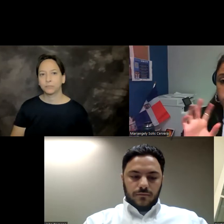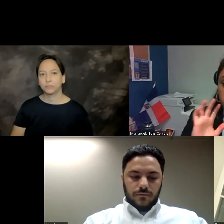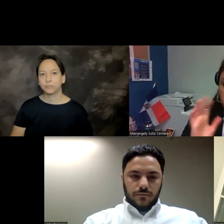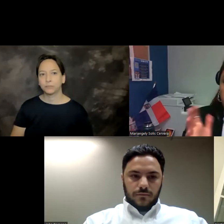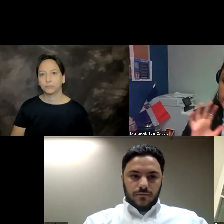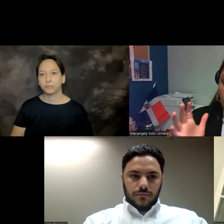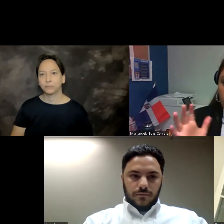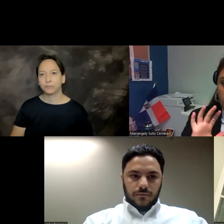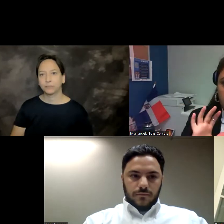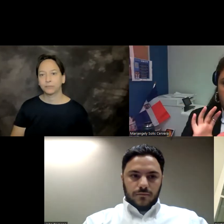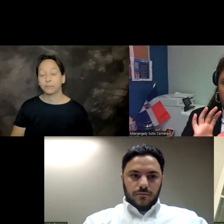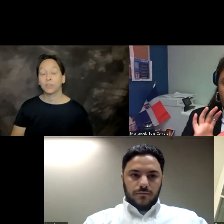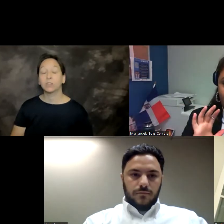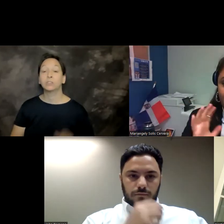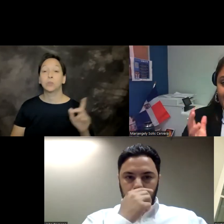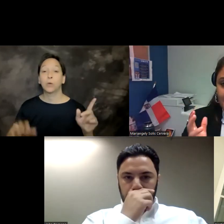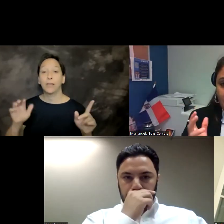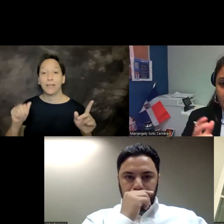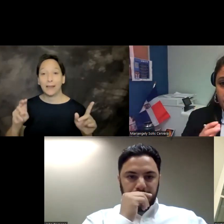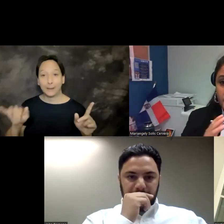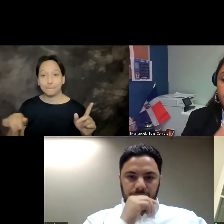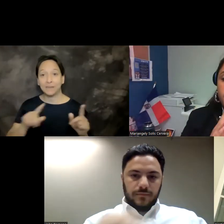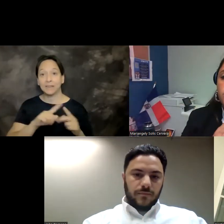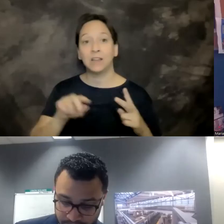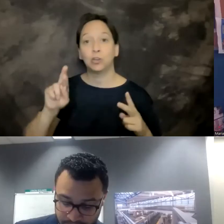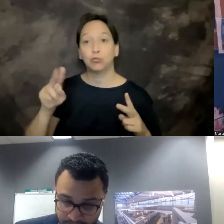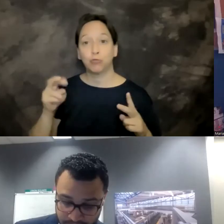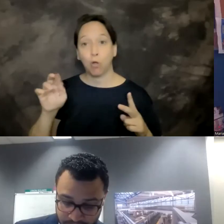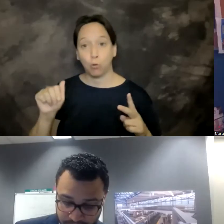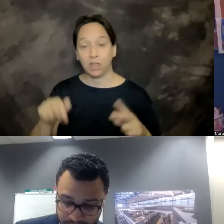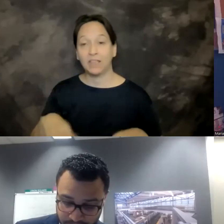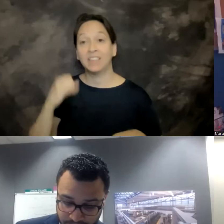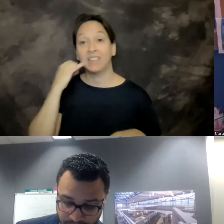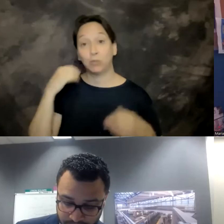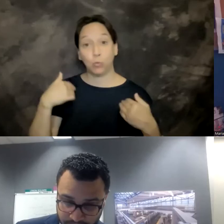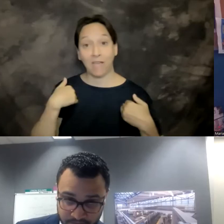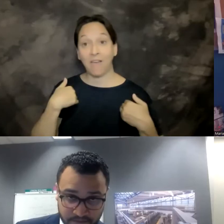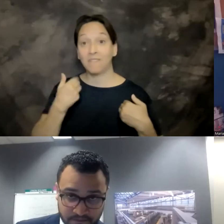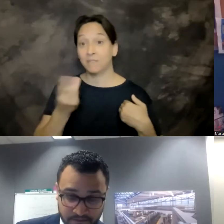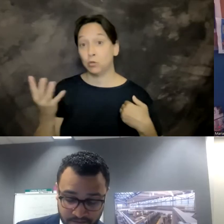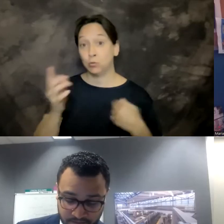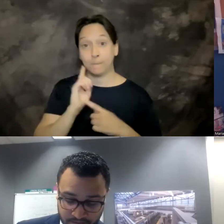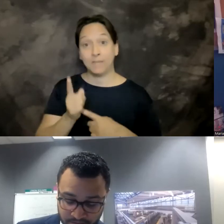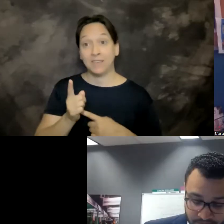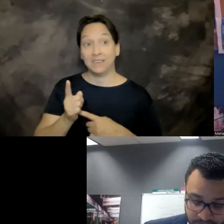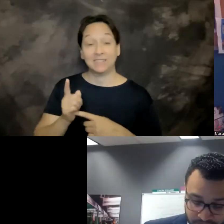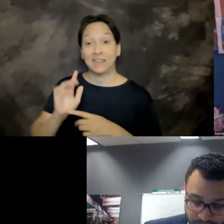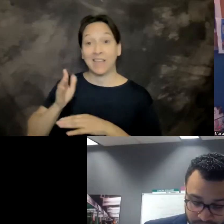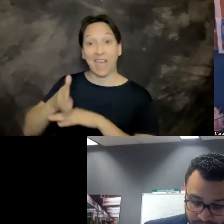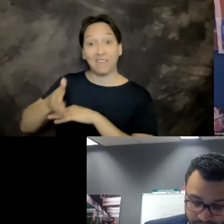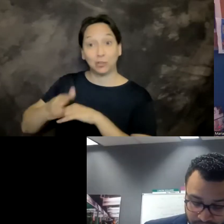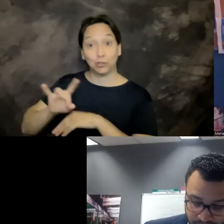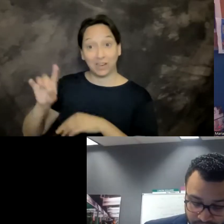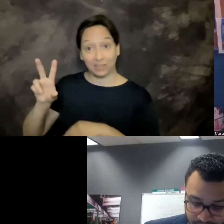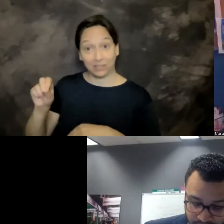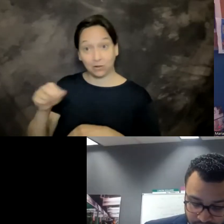there's two things I'm curious about. If you have an extra couple of minutes after 8:30, I actually would love to